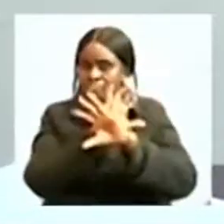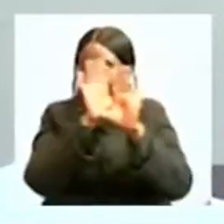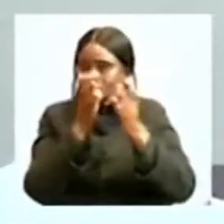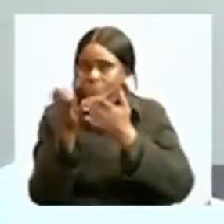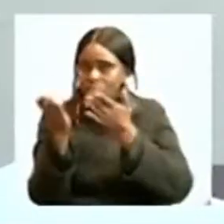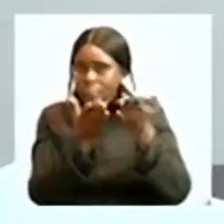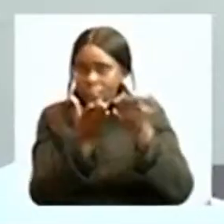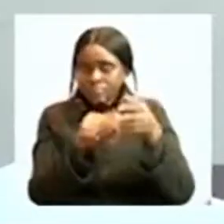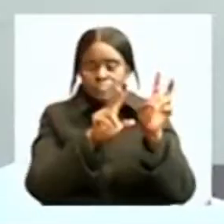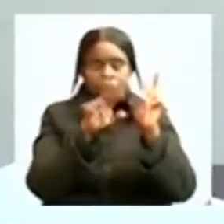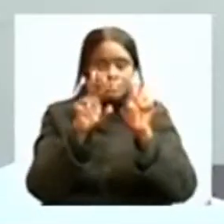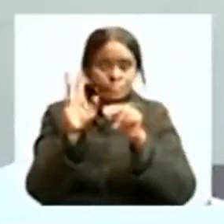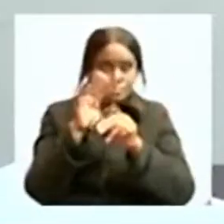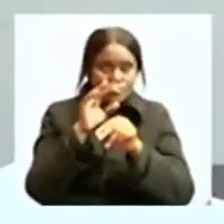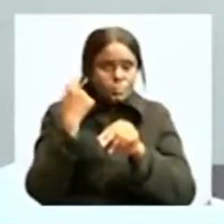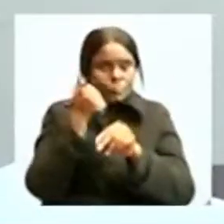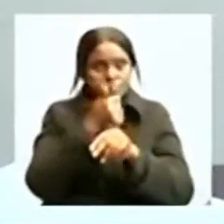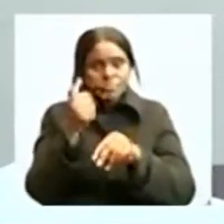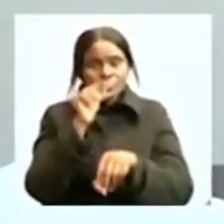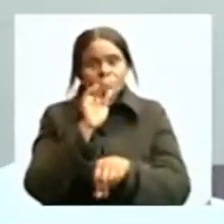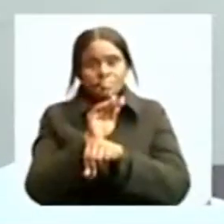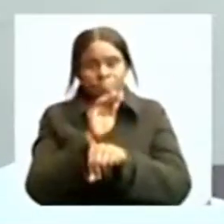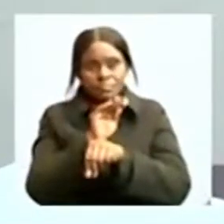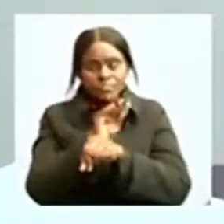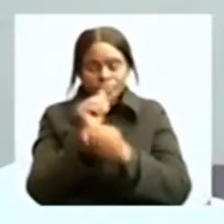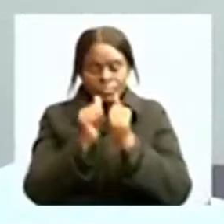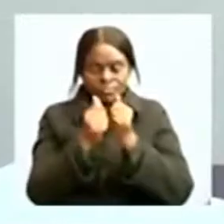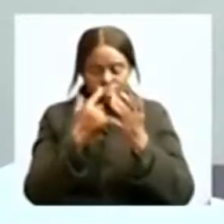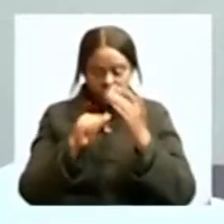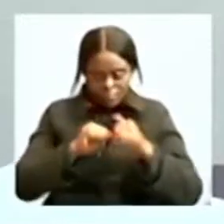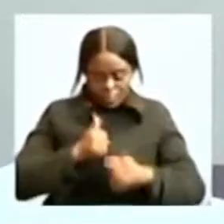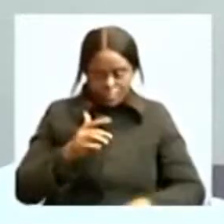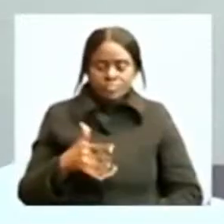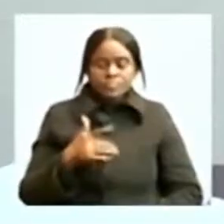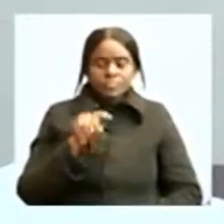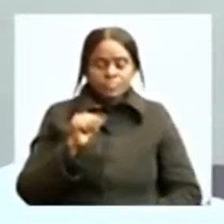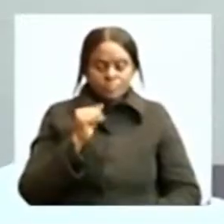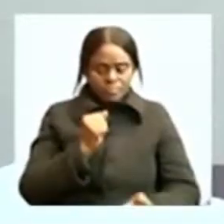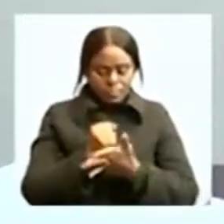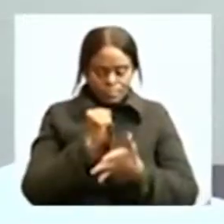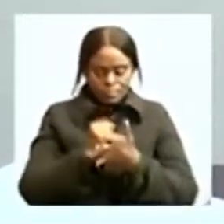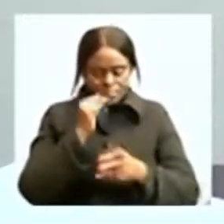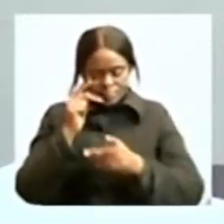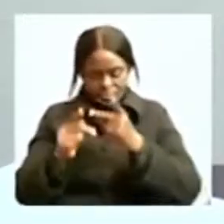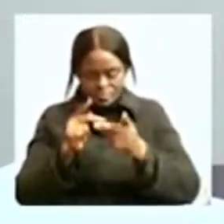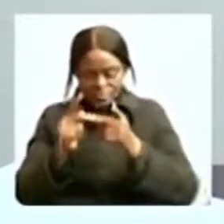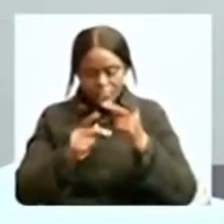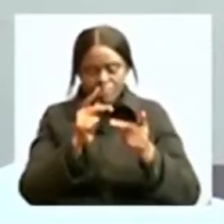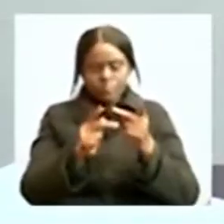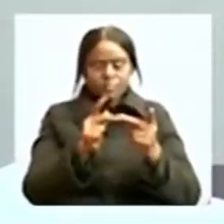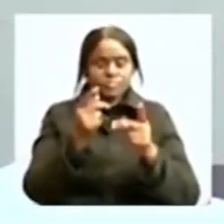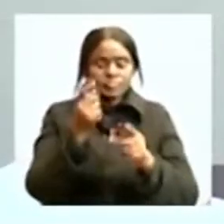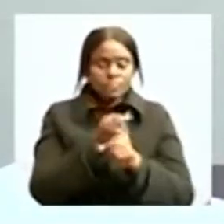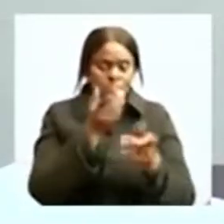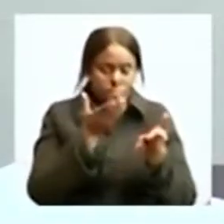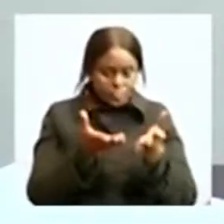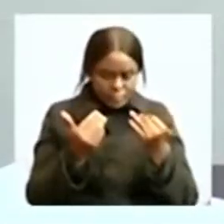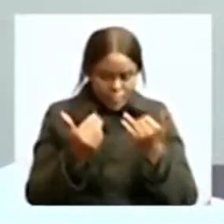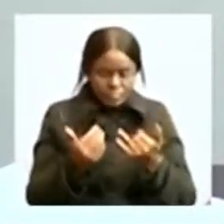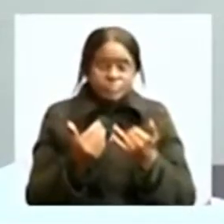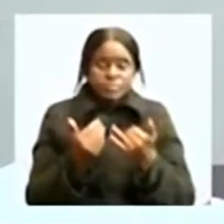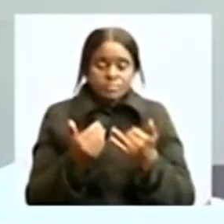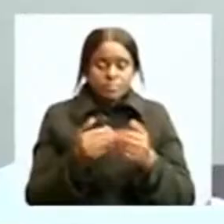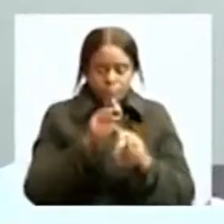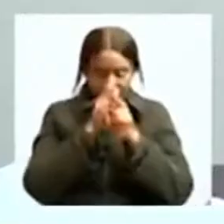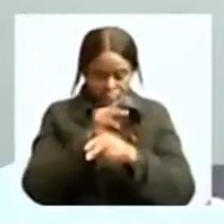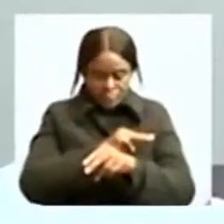clarifications, observations, or any comments that we feel can help the process. From now,